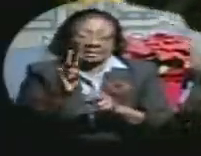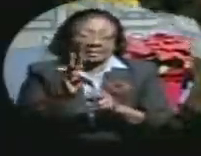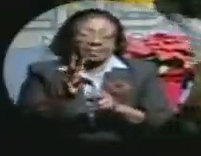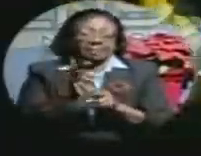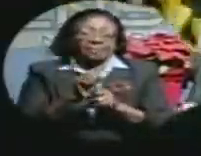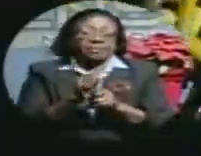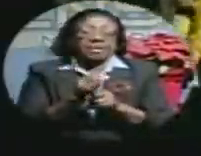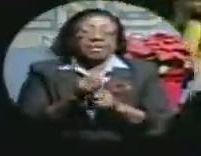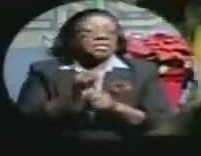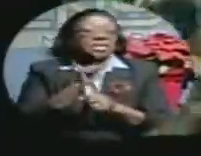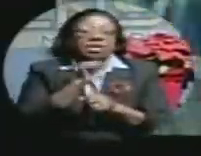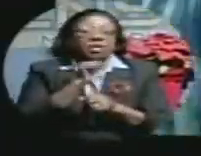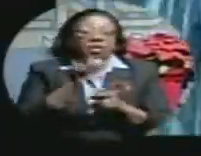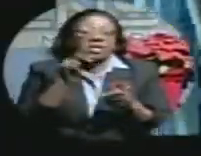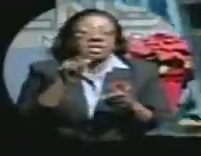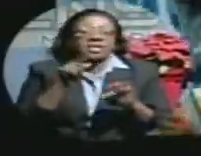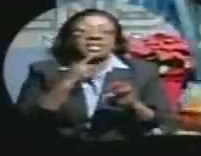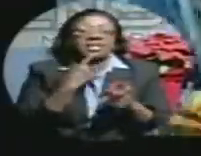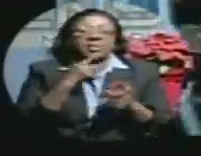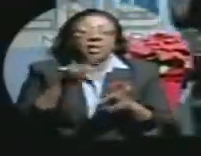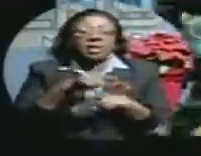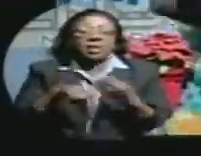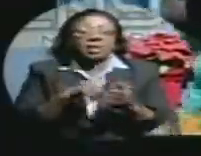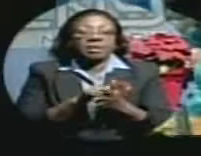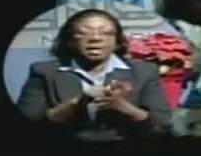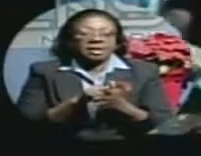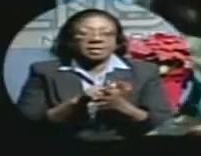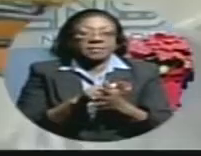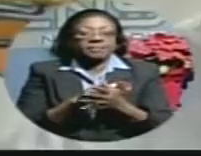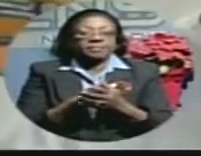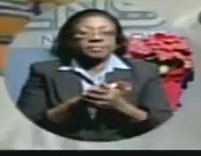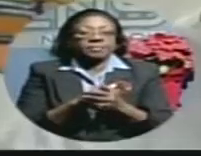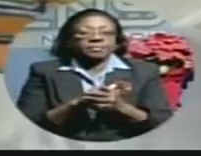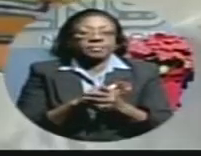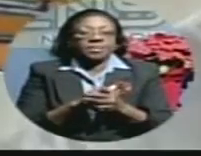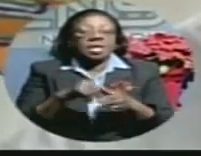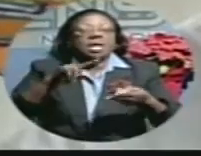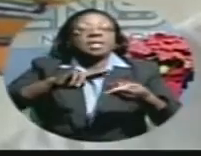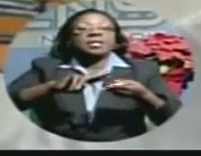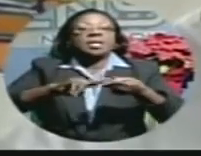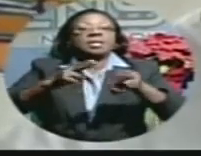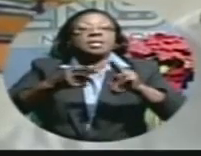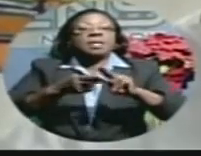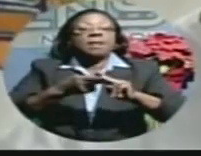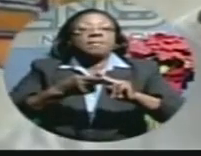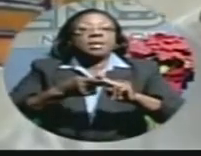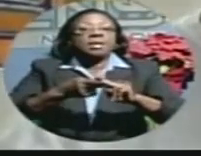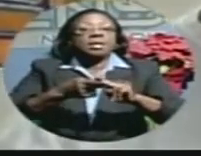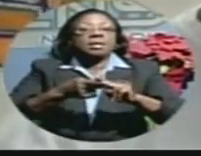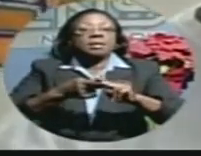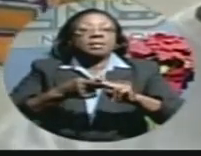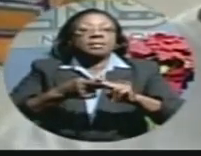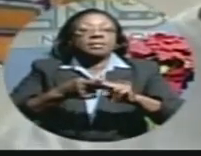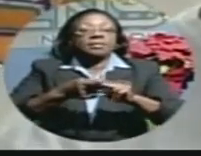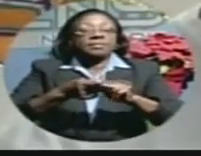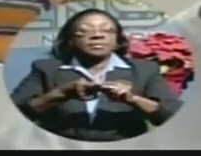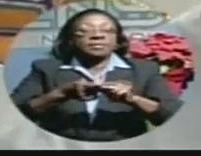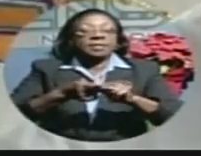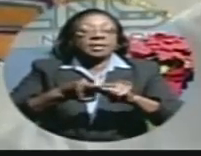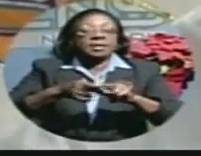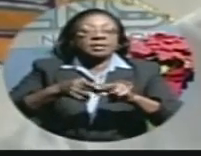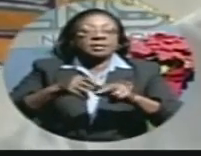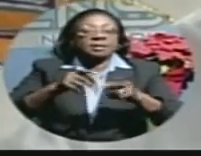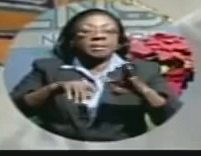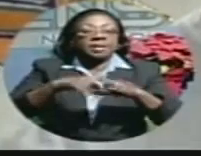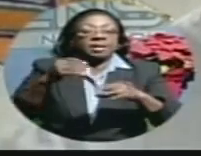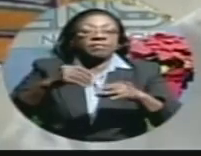around, Deputy Chairman Jason Batts-Minnis says bittersweet. The number, it's kind of iffy. You know, it's pretty late. If you